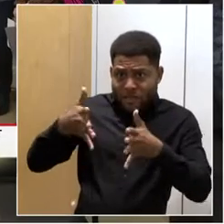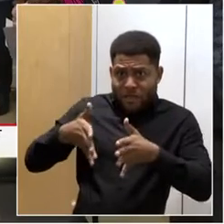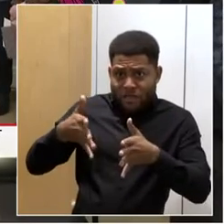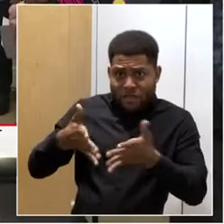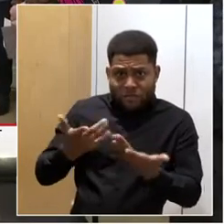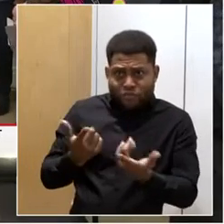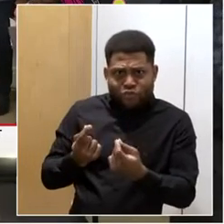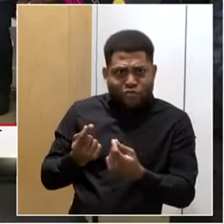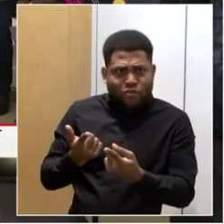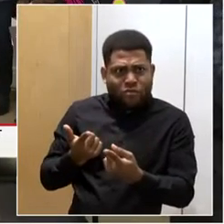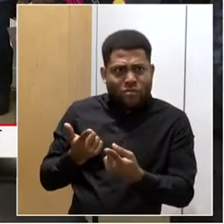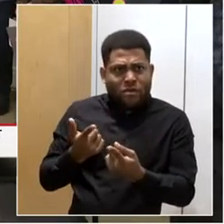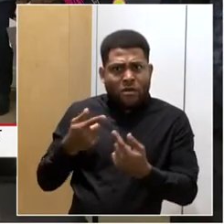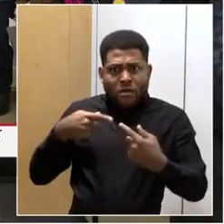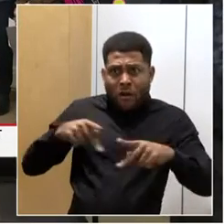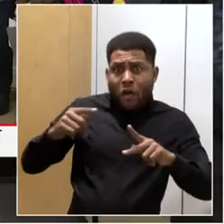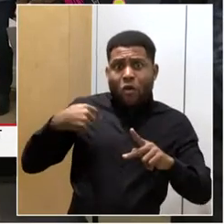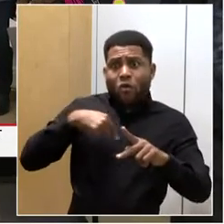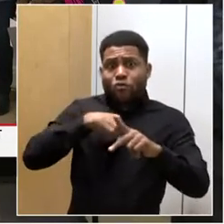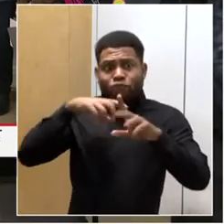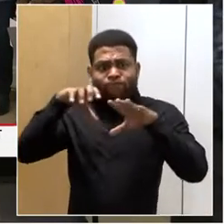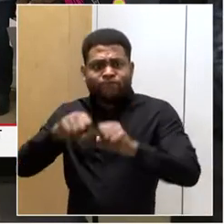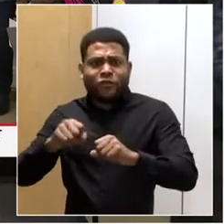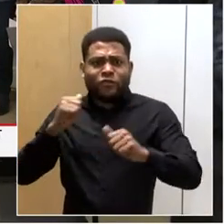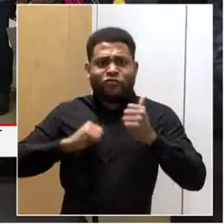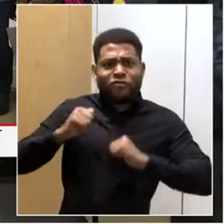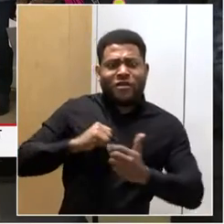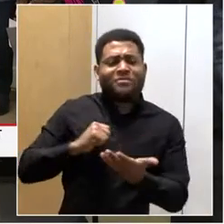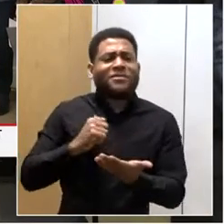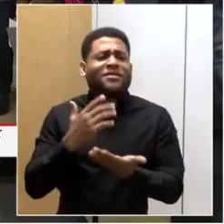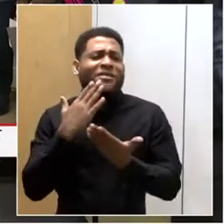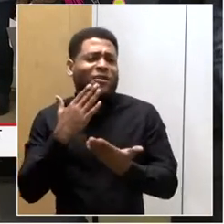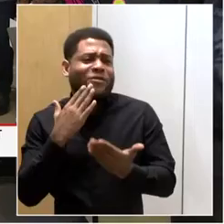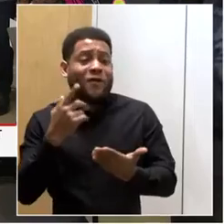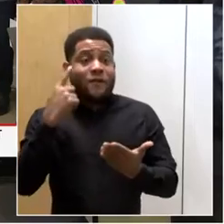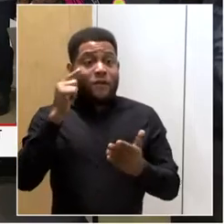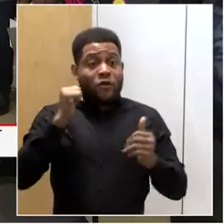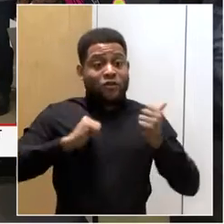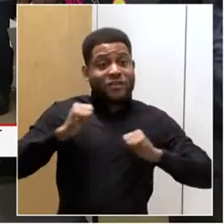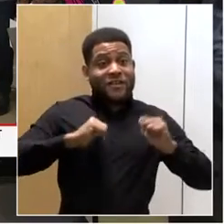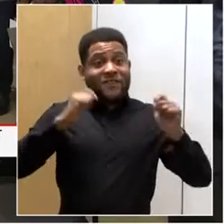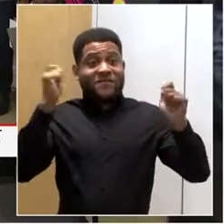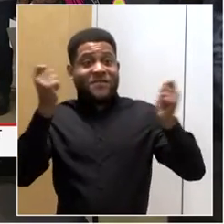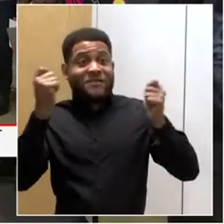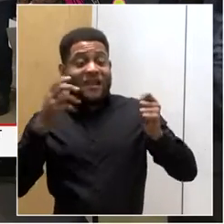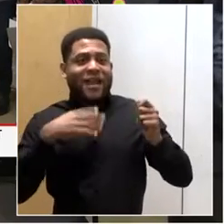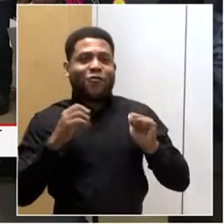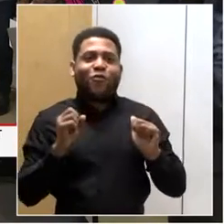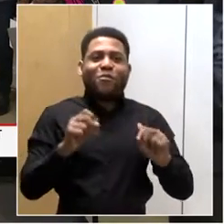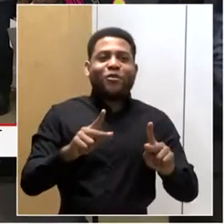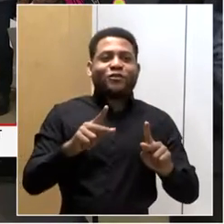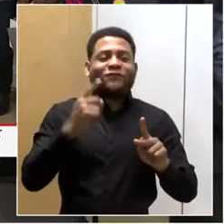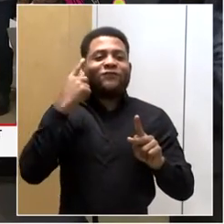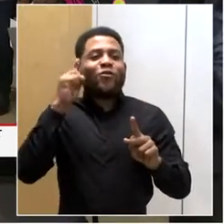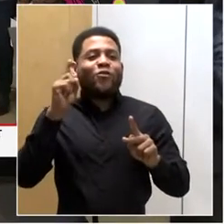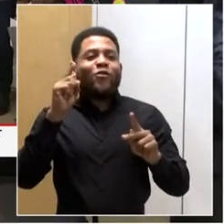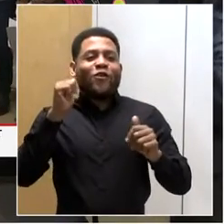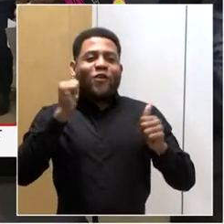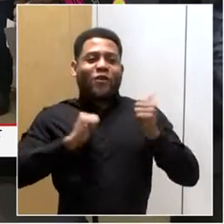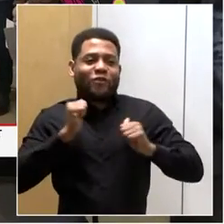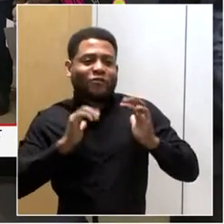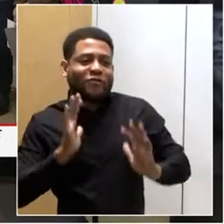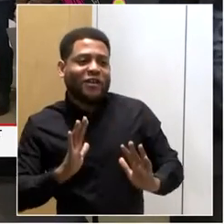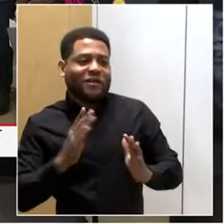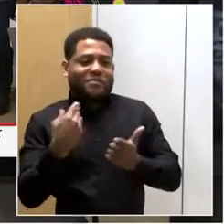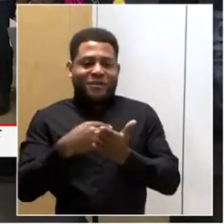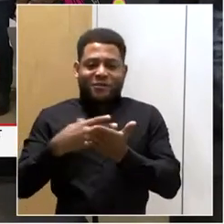2 decades to create not just a theater festival, but an earning opportunity for artists. Since our founding, we have